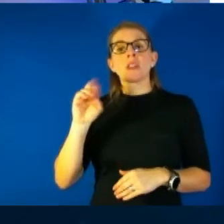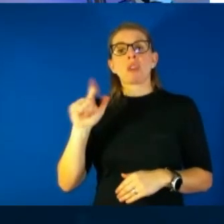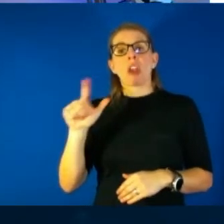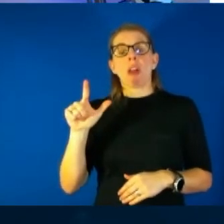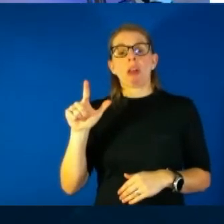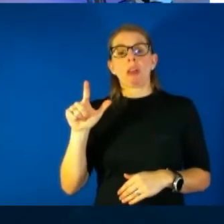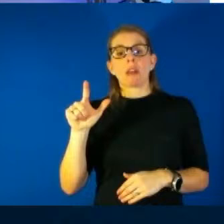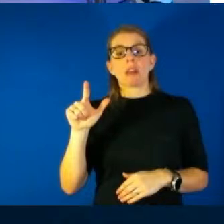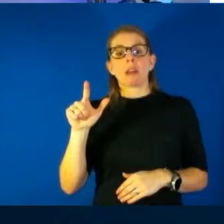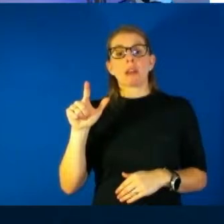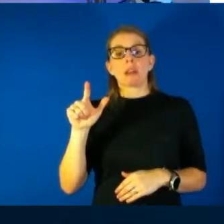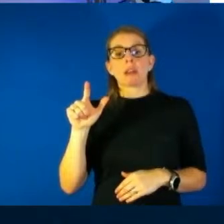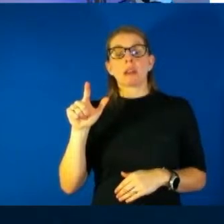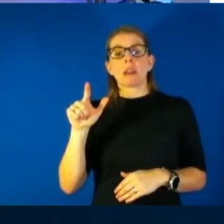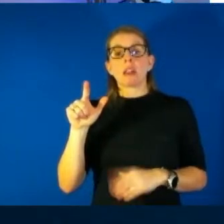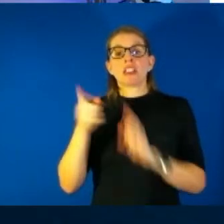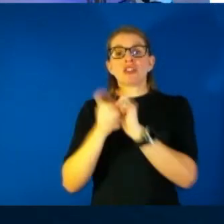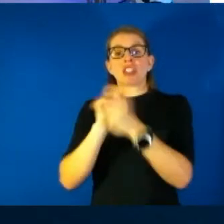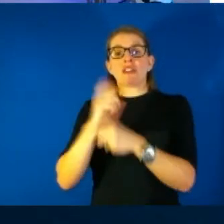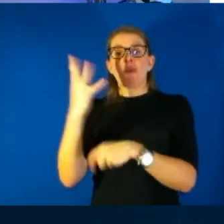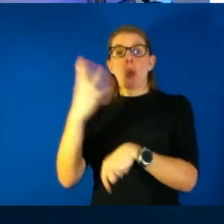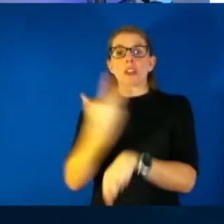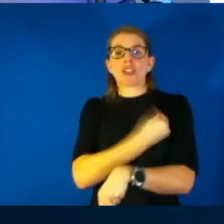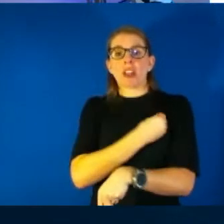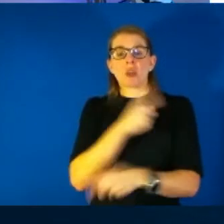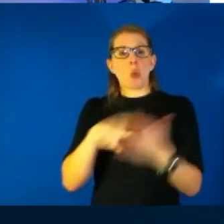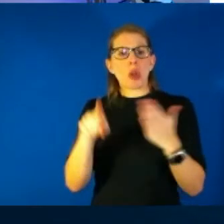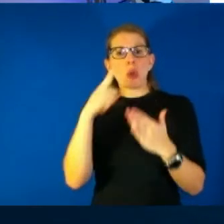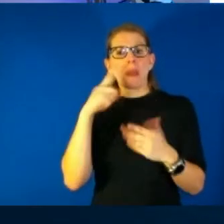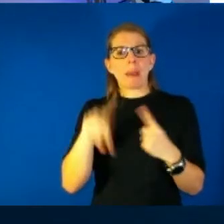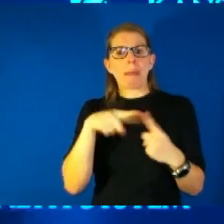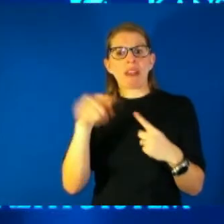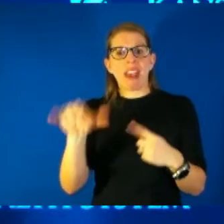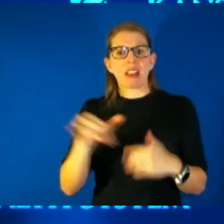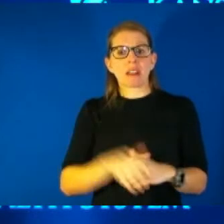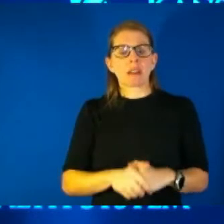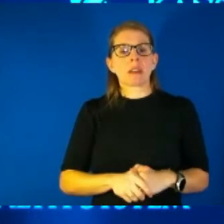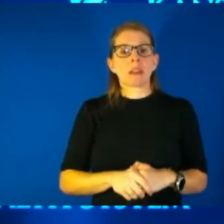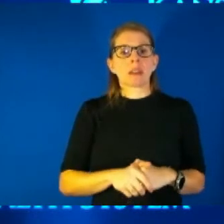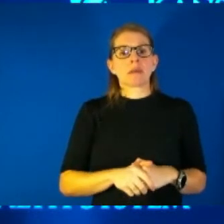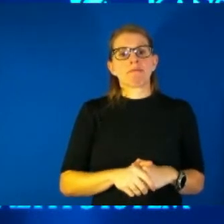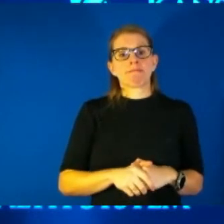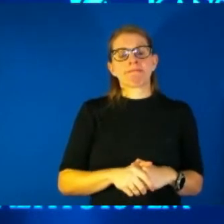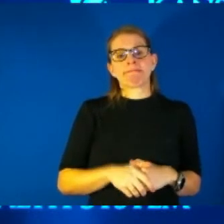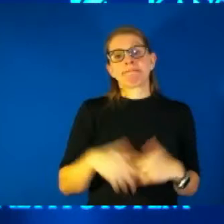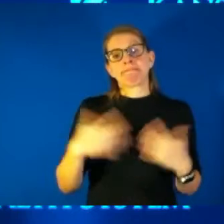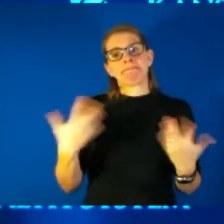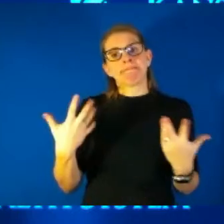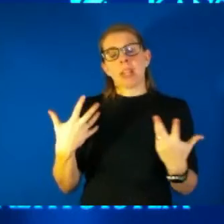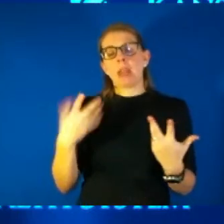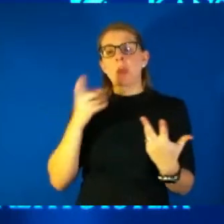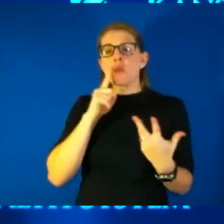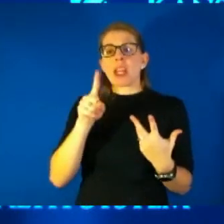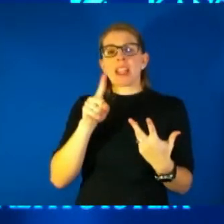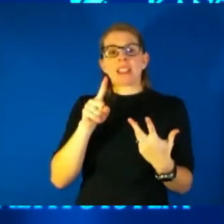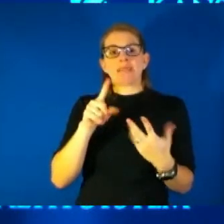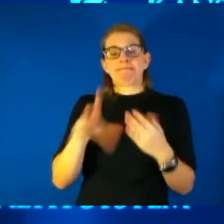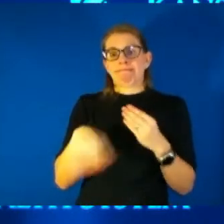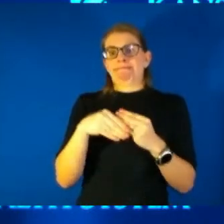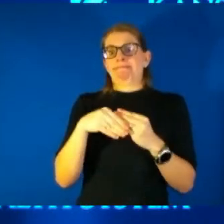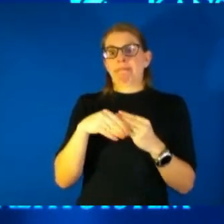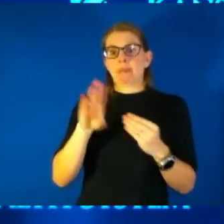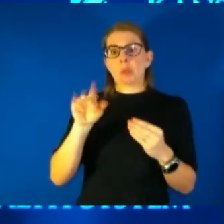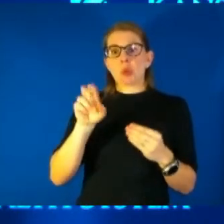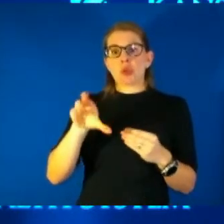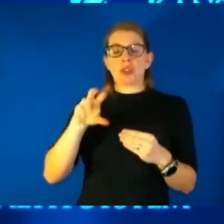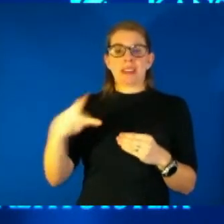is now going to 4 shots. What do the docs think of that? Yeah, I think it's just a question of another booster because of the Omicron surge. And if you've been 6 months after